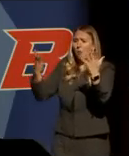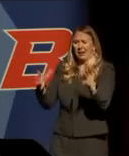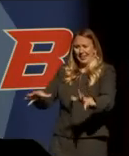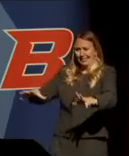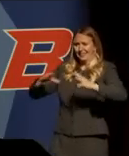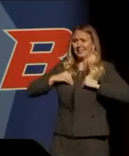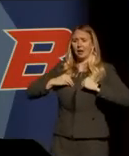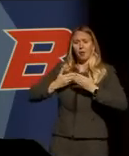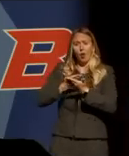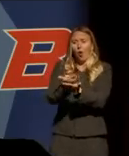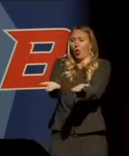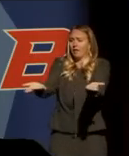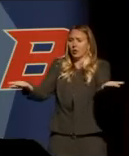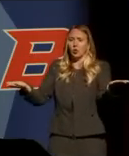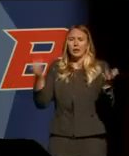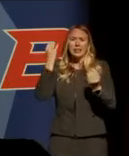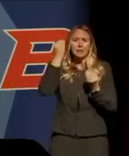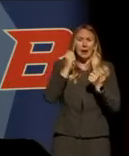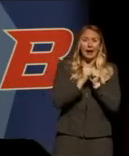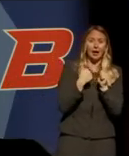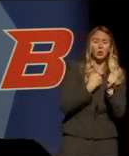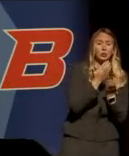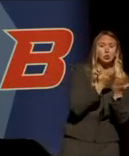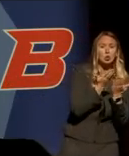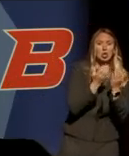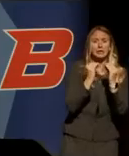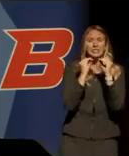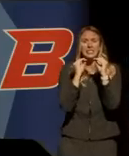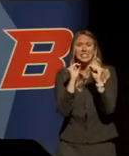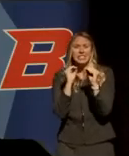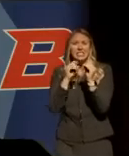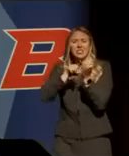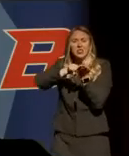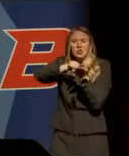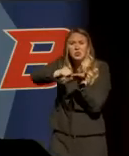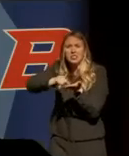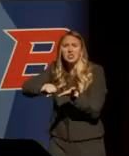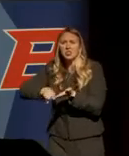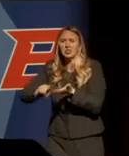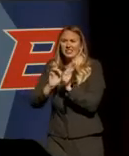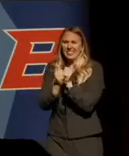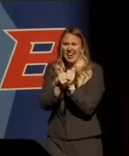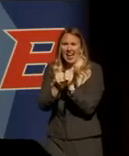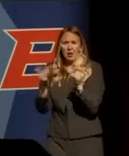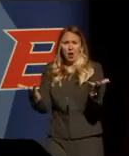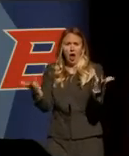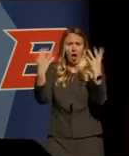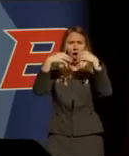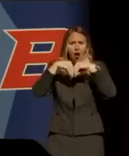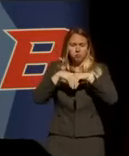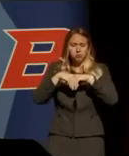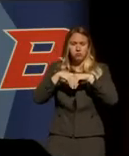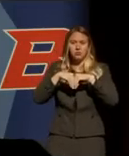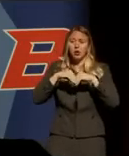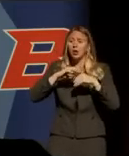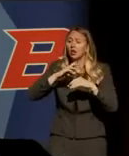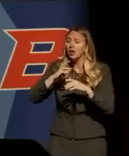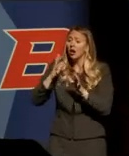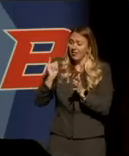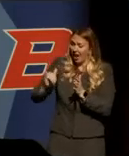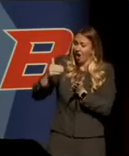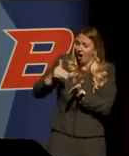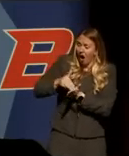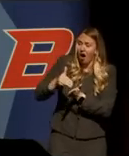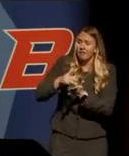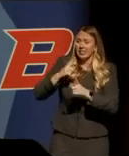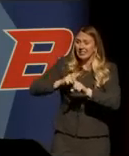about how we serve, how we teach, how we research, and we're breaking down the barriers that have often